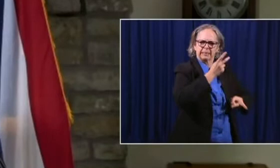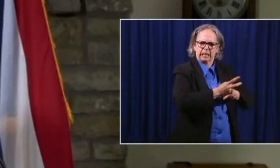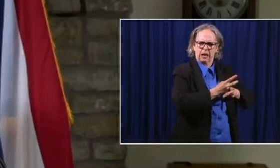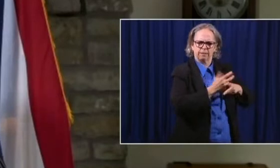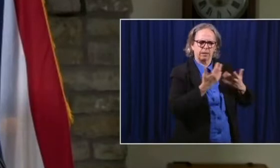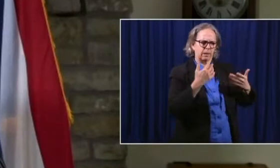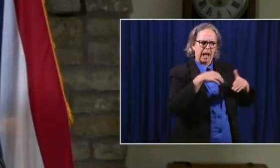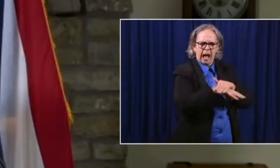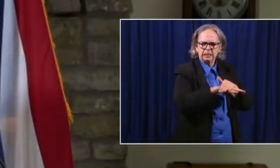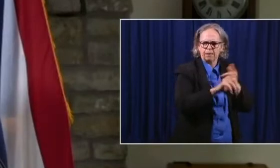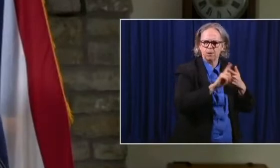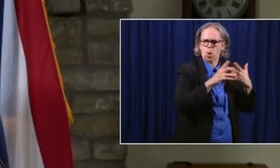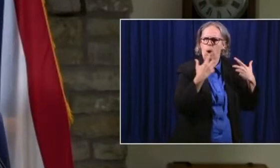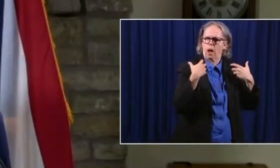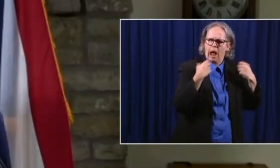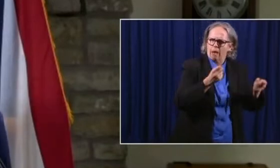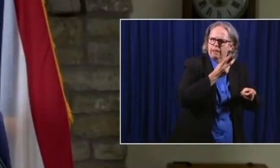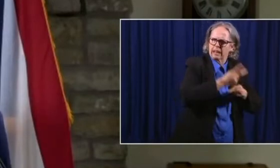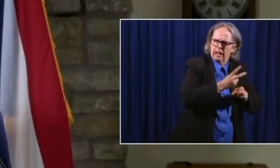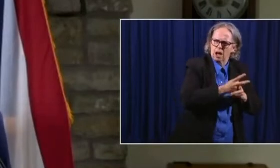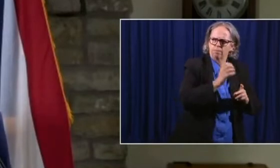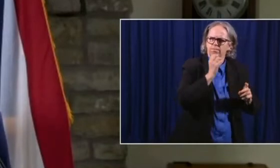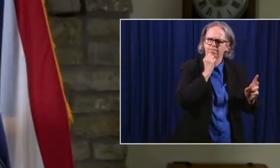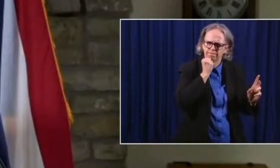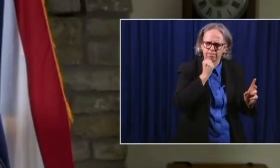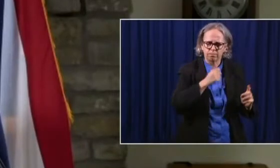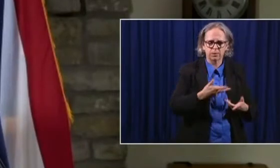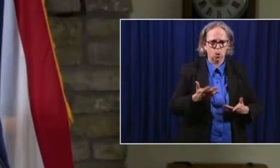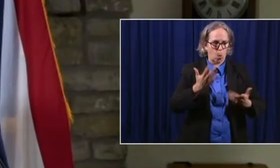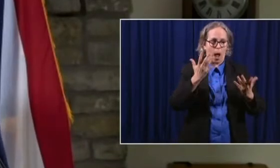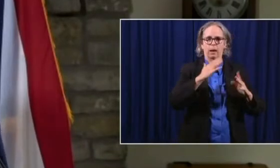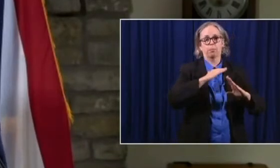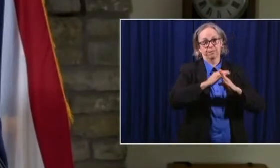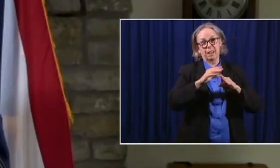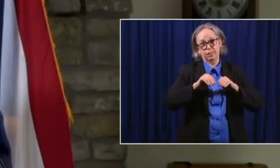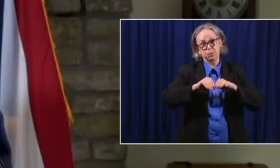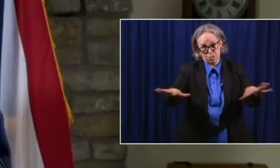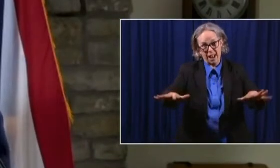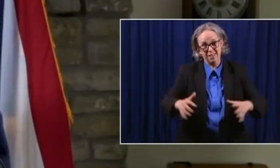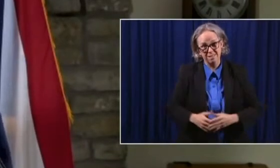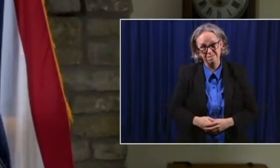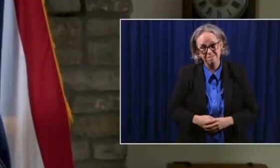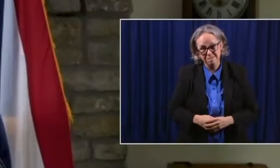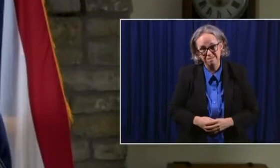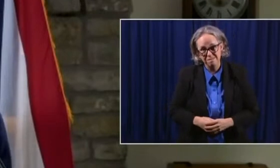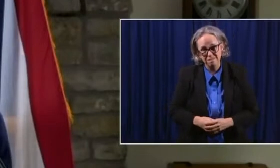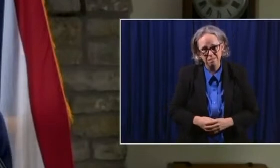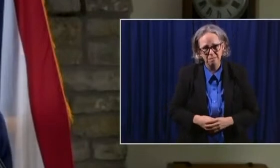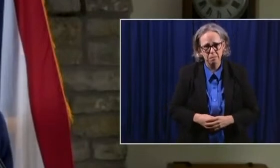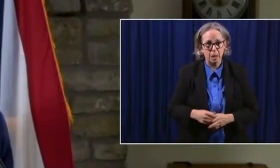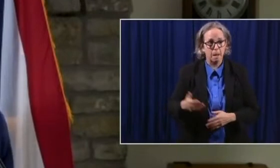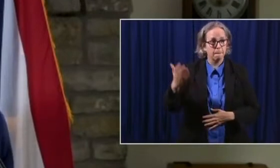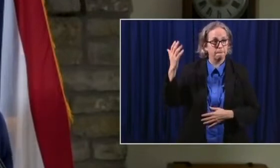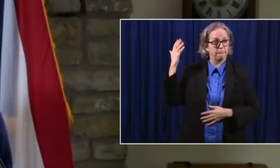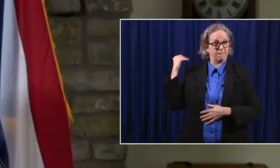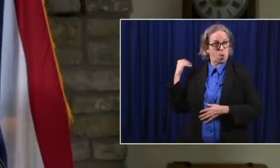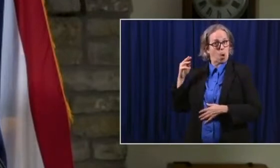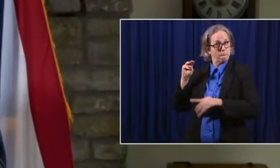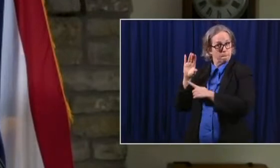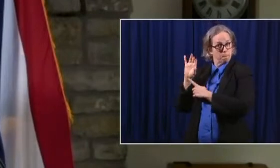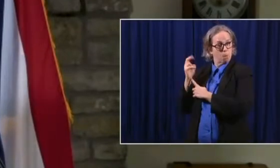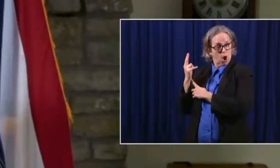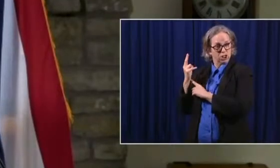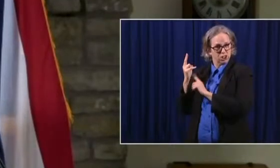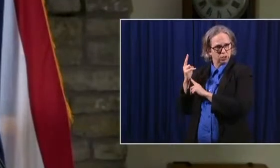the spread and transmission of the virus. Since the beginning of the pandemic in March, we've worked hard to increase